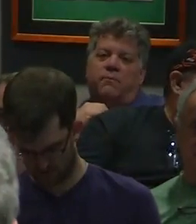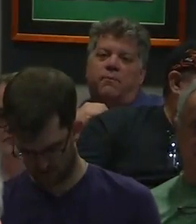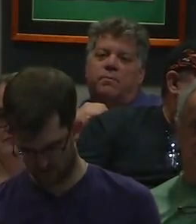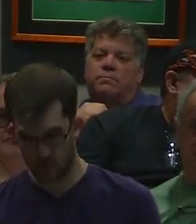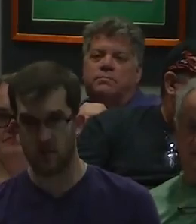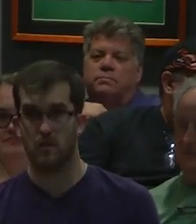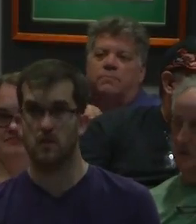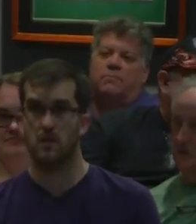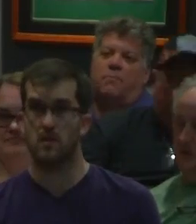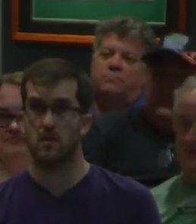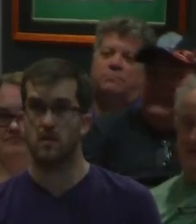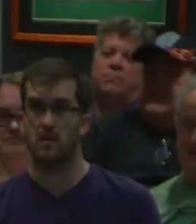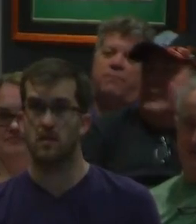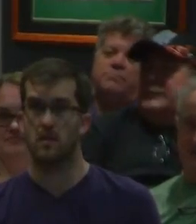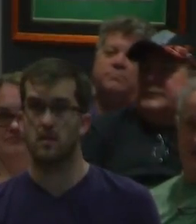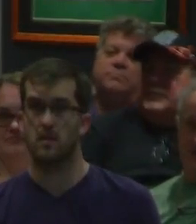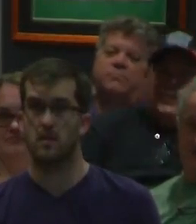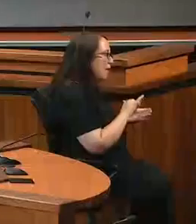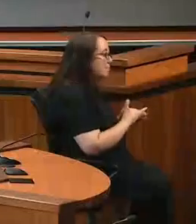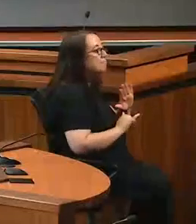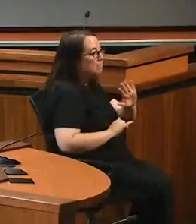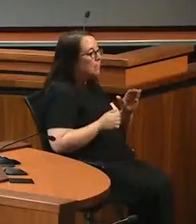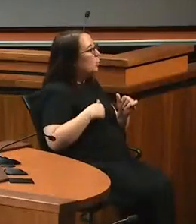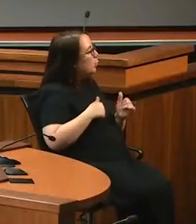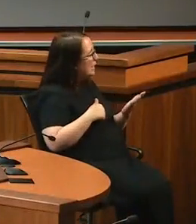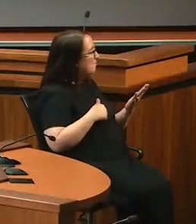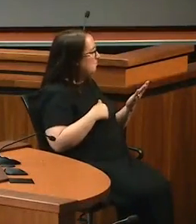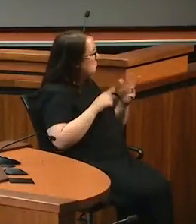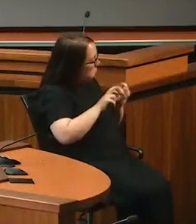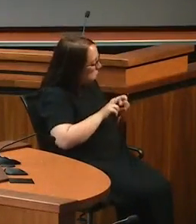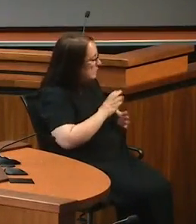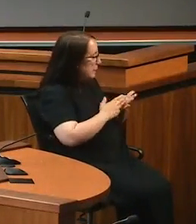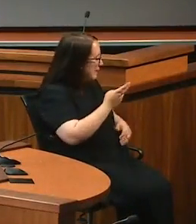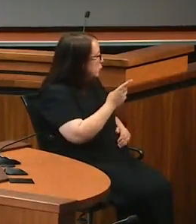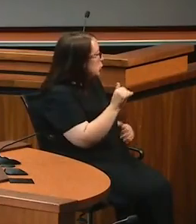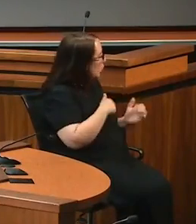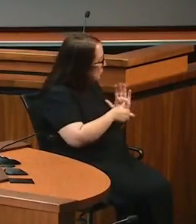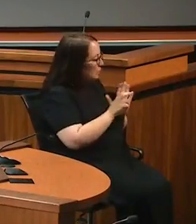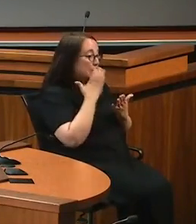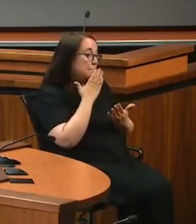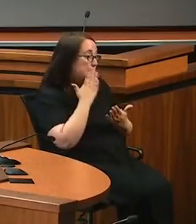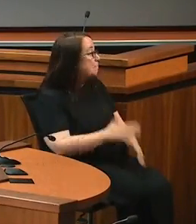it went. Okay, yeah, and we are looking at all the history of some of those discussions as well. So thank you.